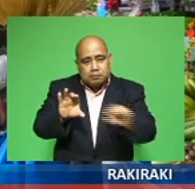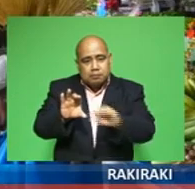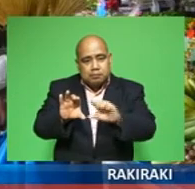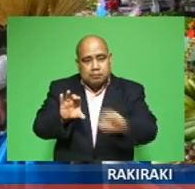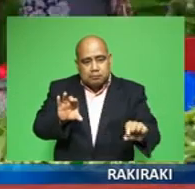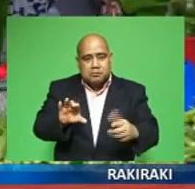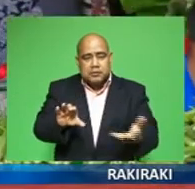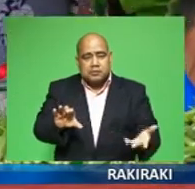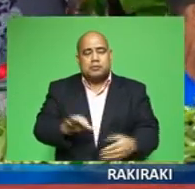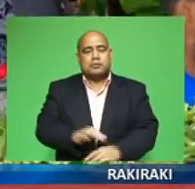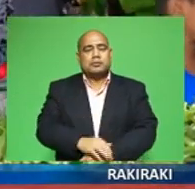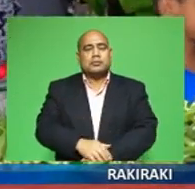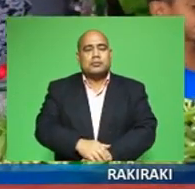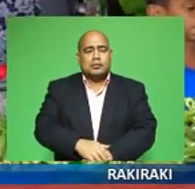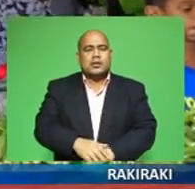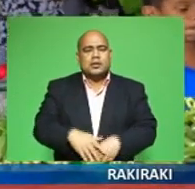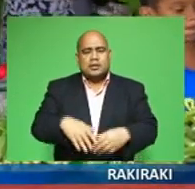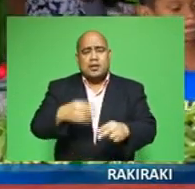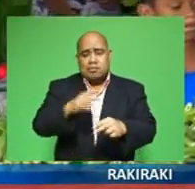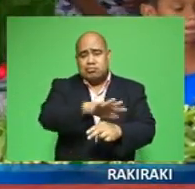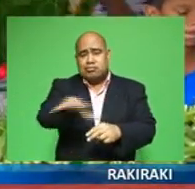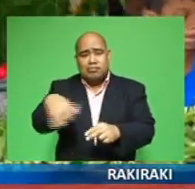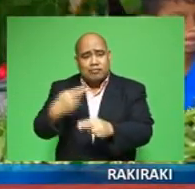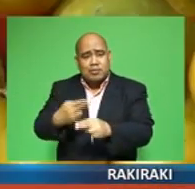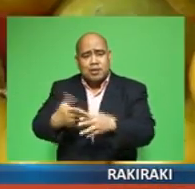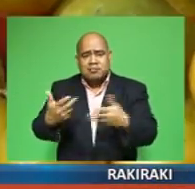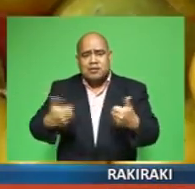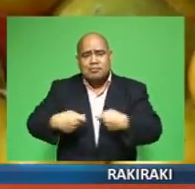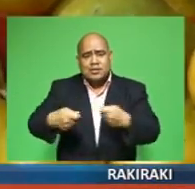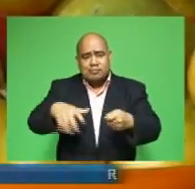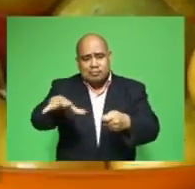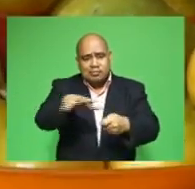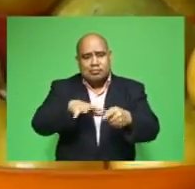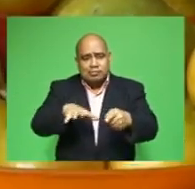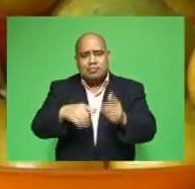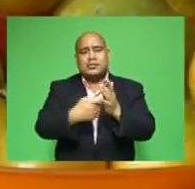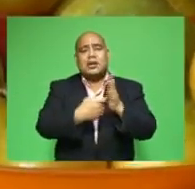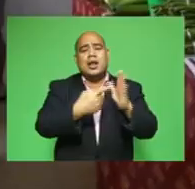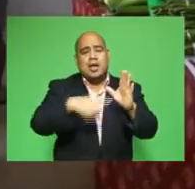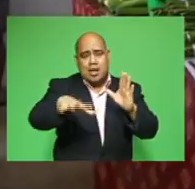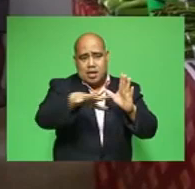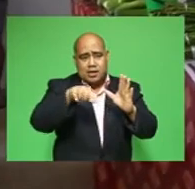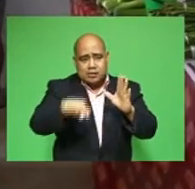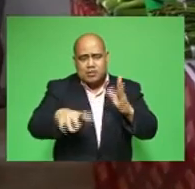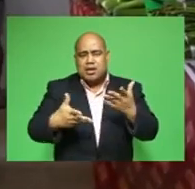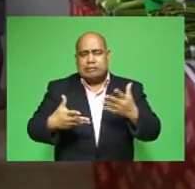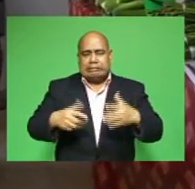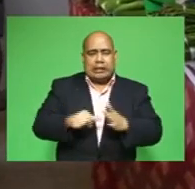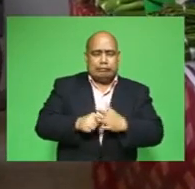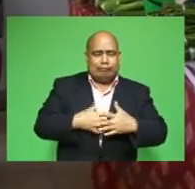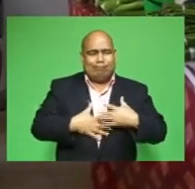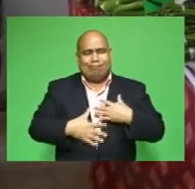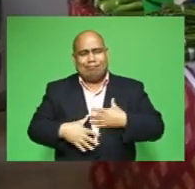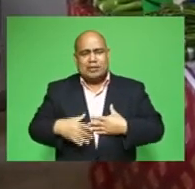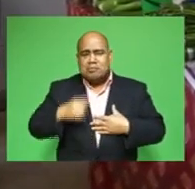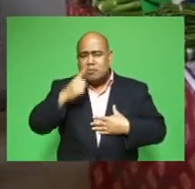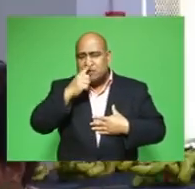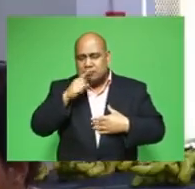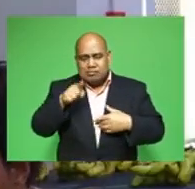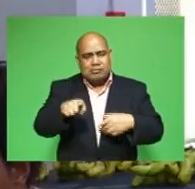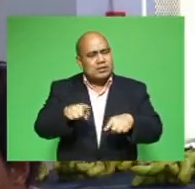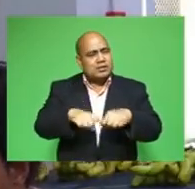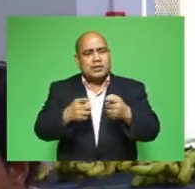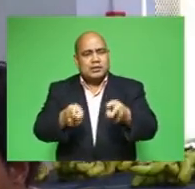vendors in Raki Raki are struggling to earn a living, as according to them, people are not spending like before.